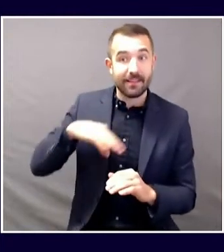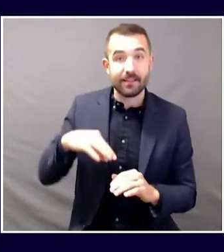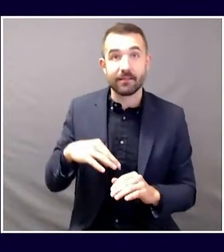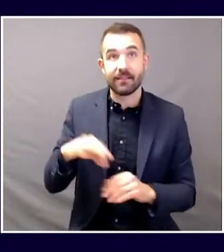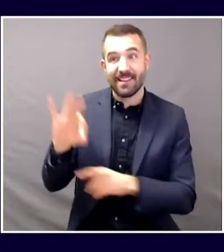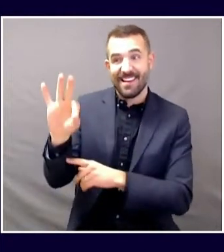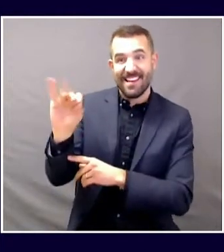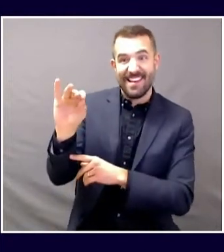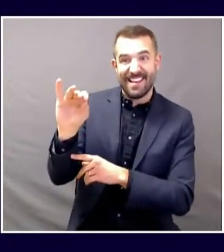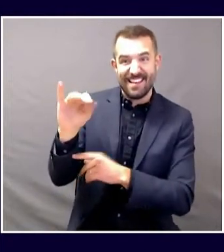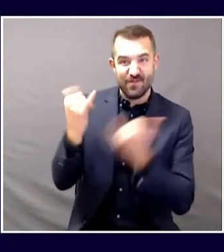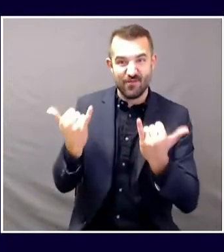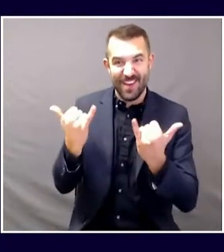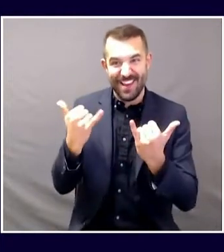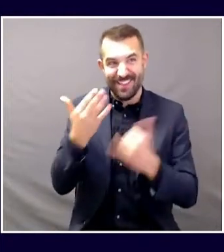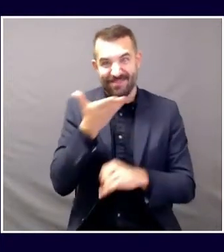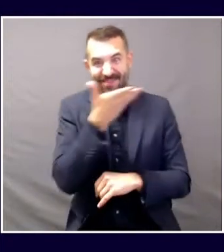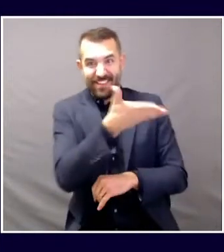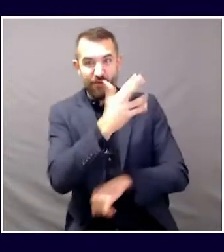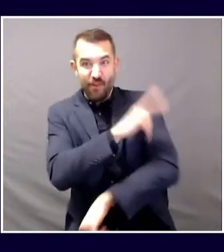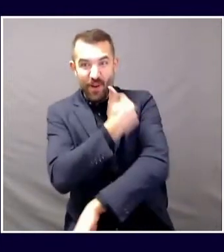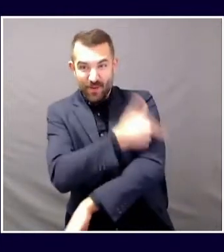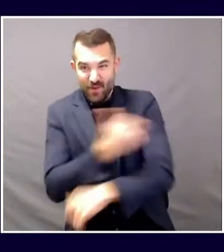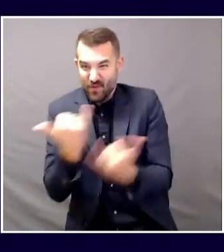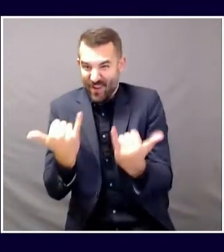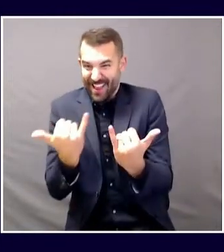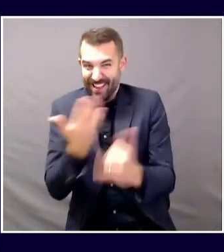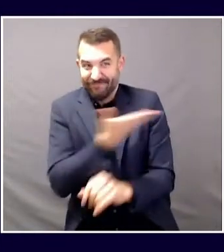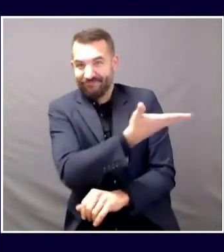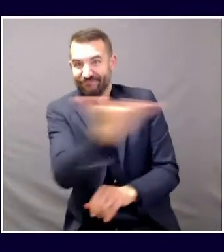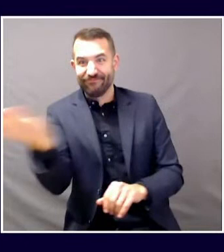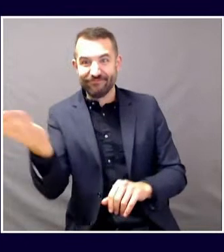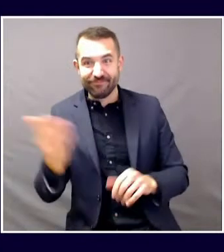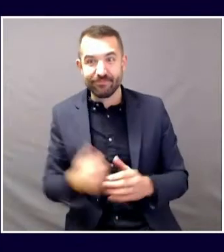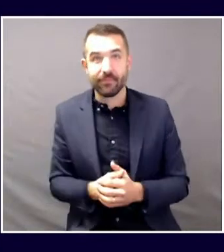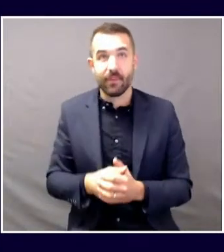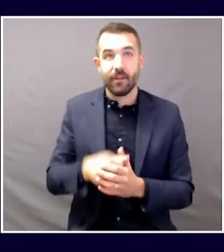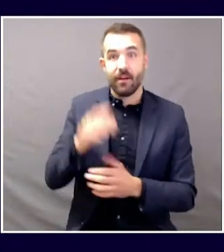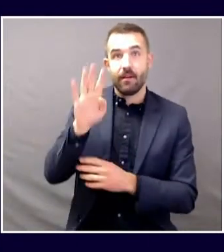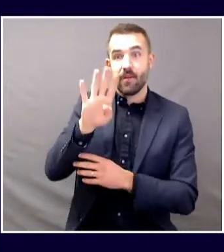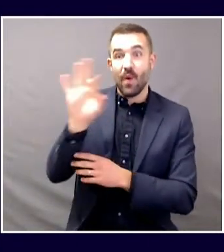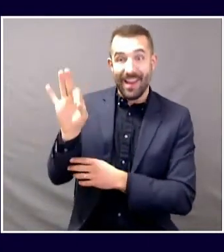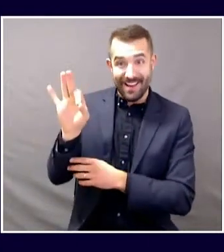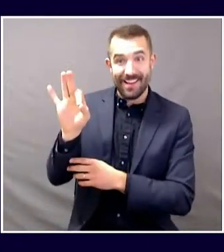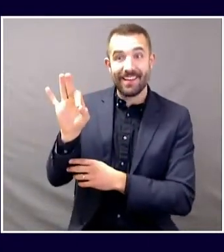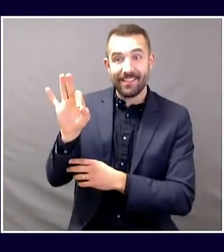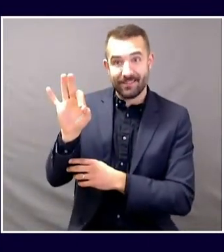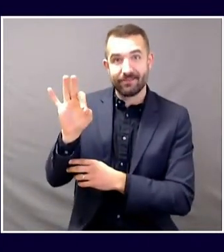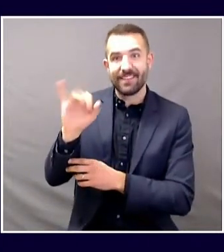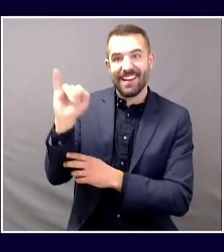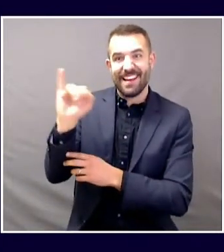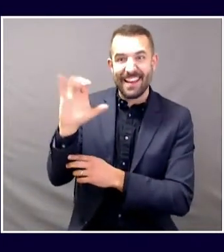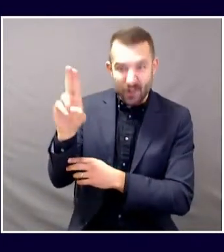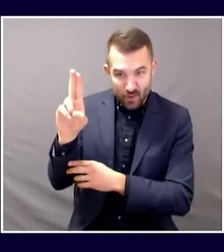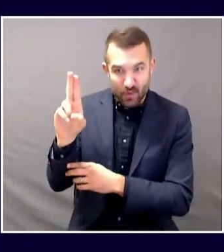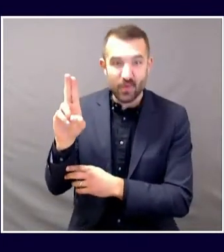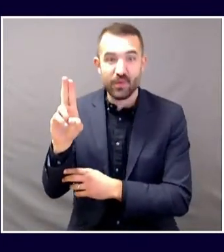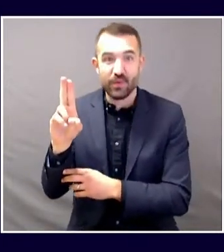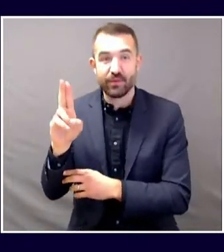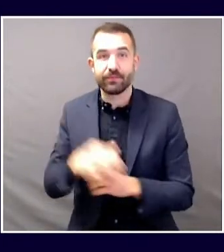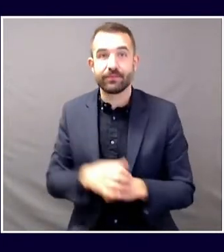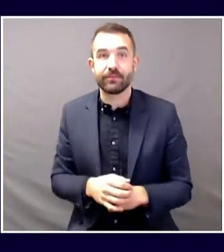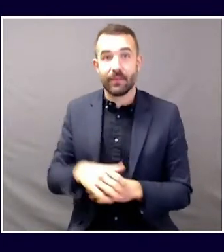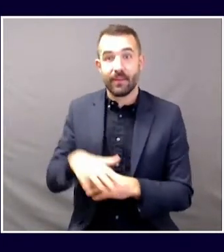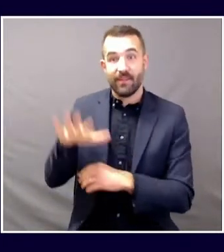are hospitalized with COVID-19. 49 of those 90 are in the intensive care unit.